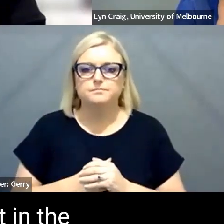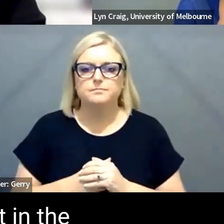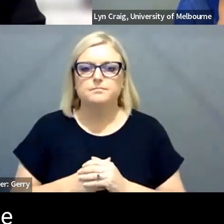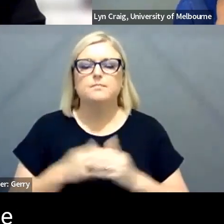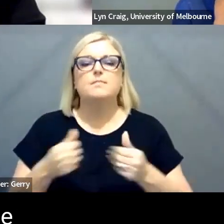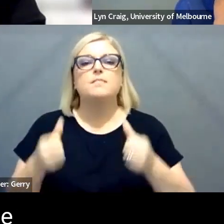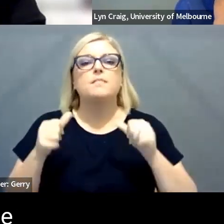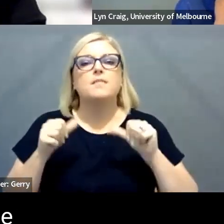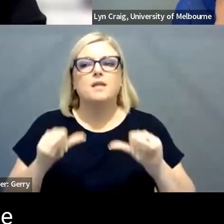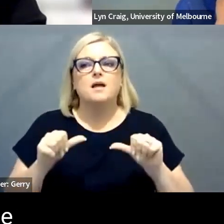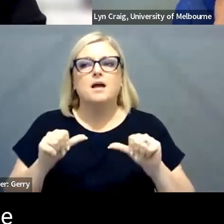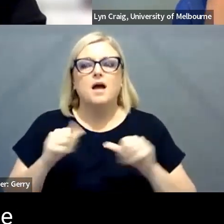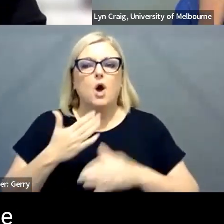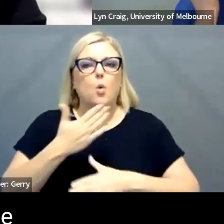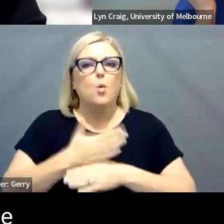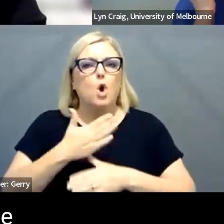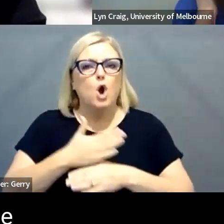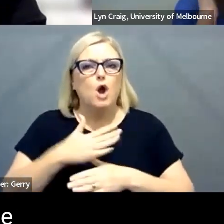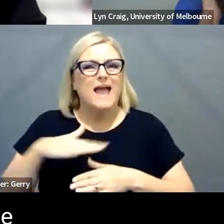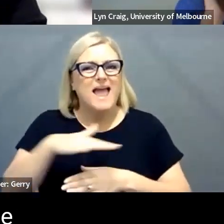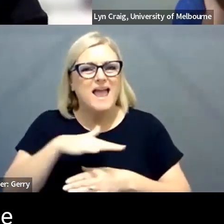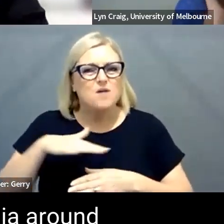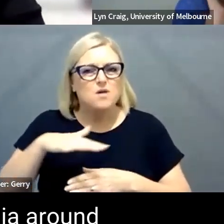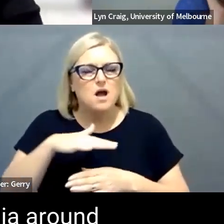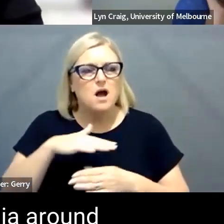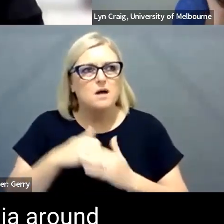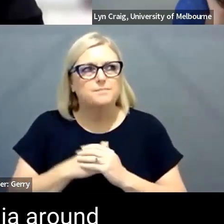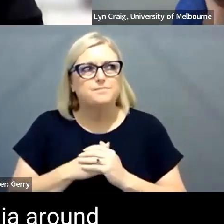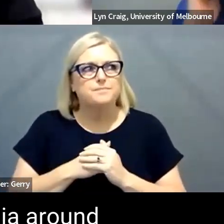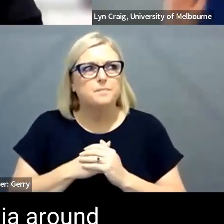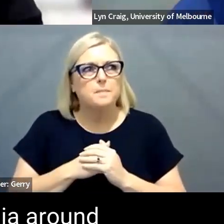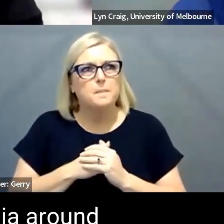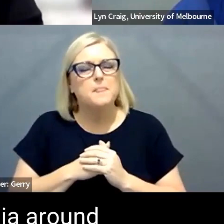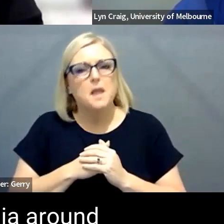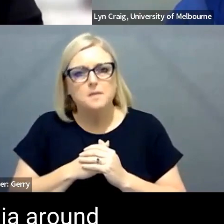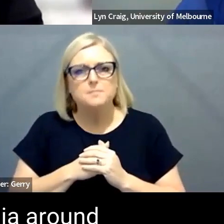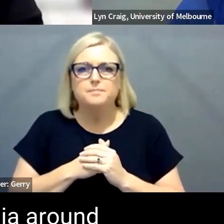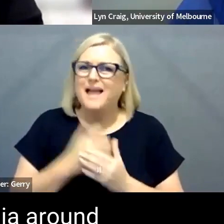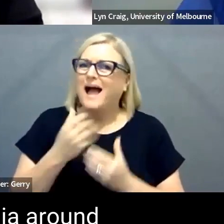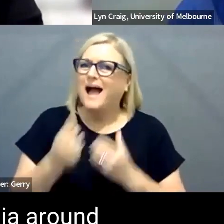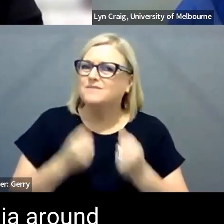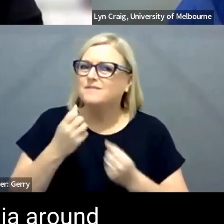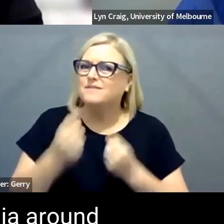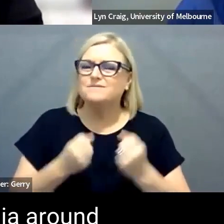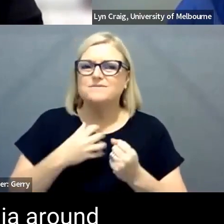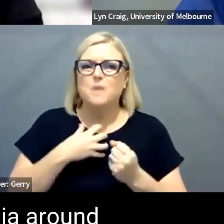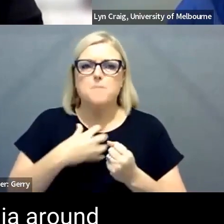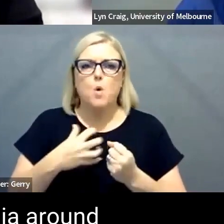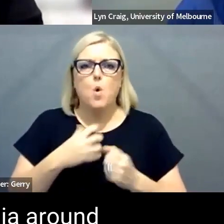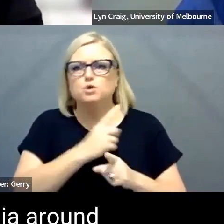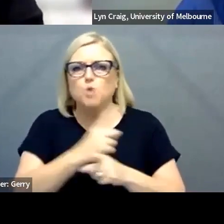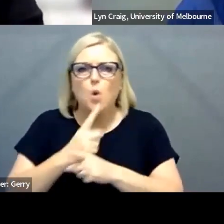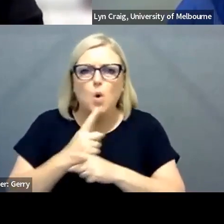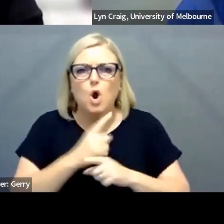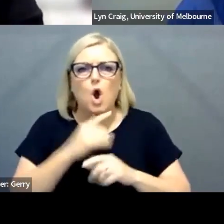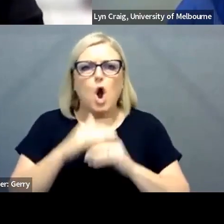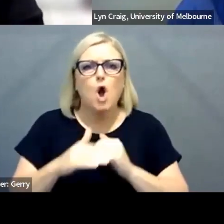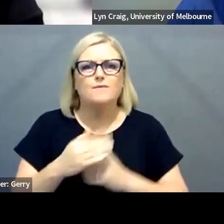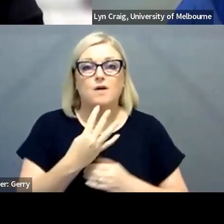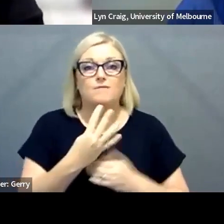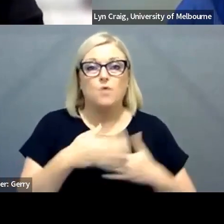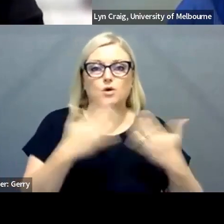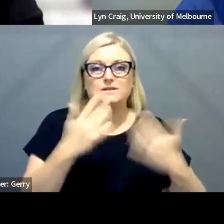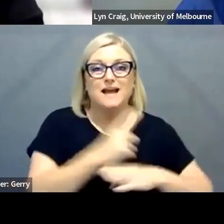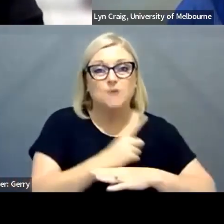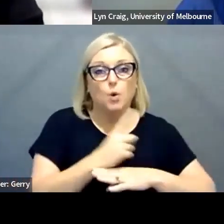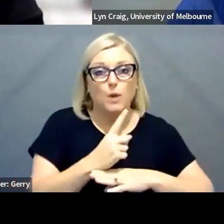obviously. There's some interesting discussions happening in Australia around the 4-day week movement. And I think